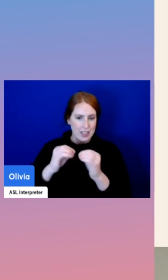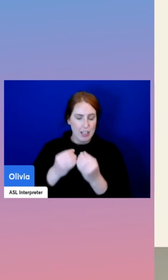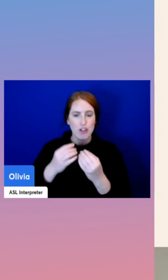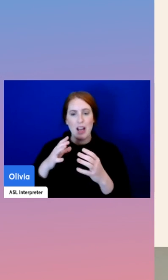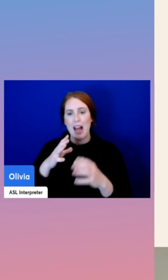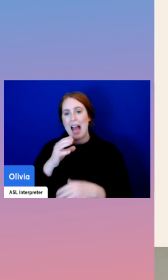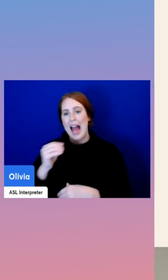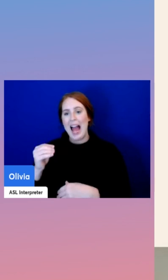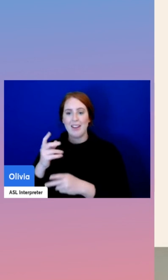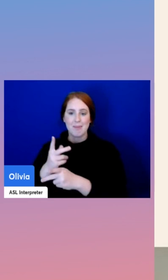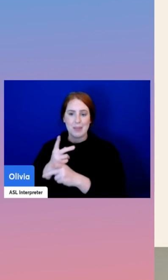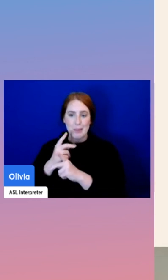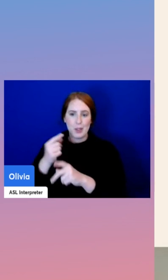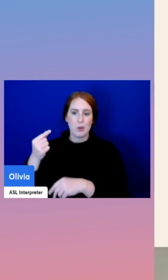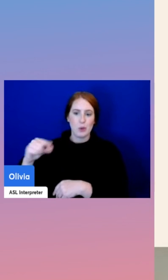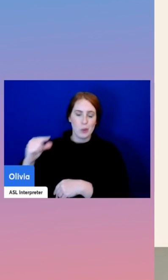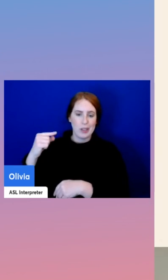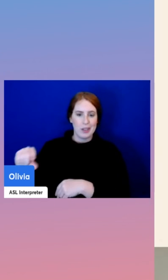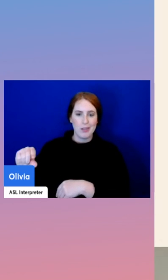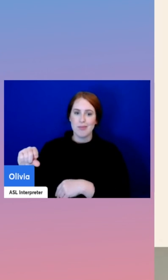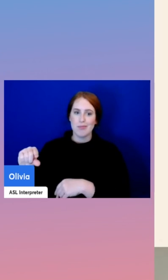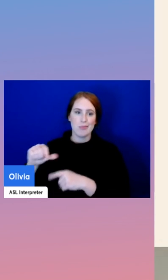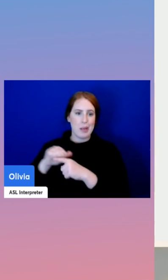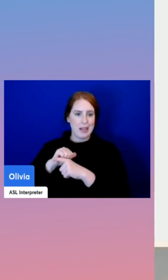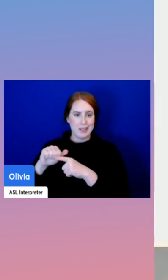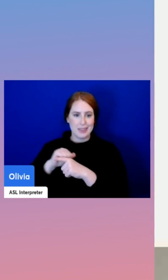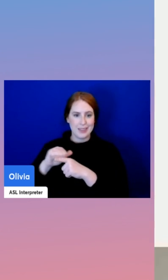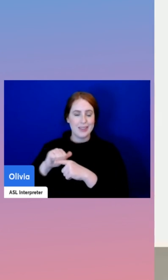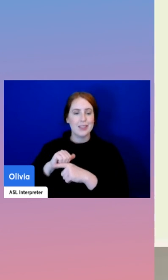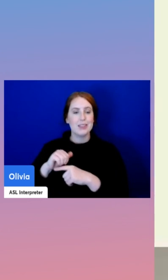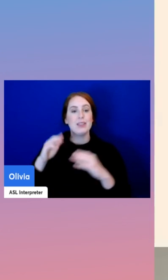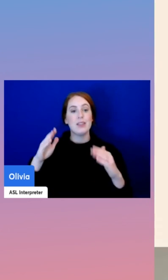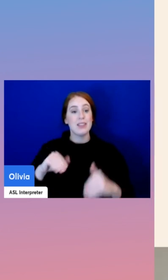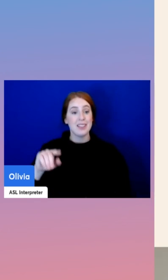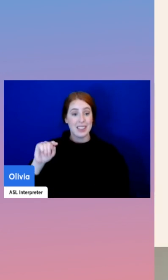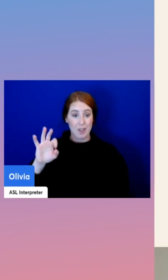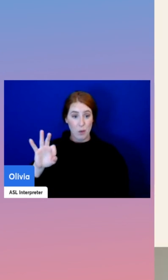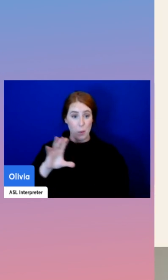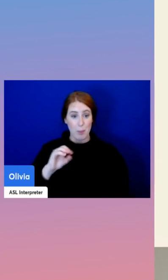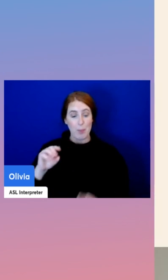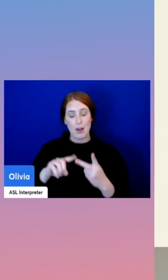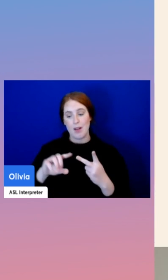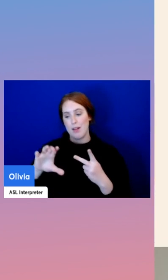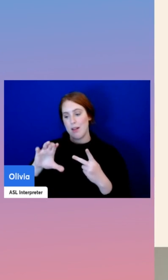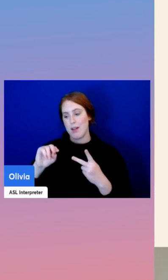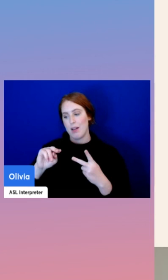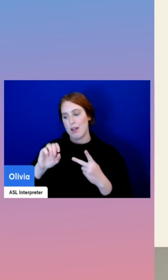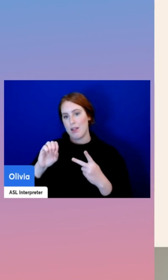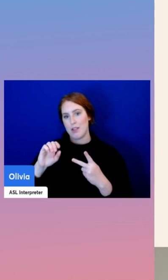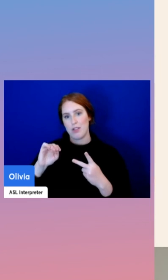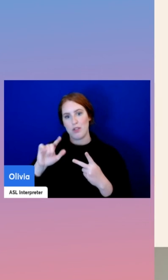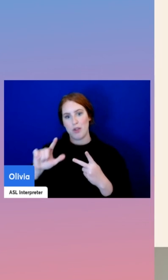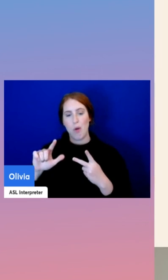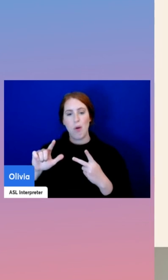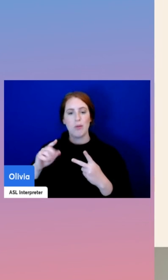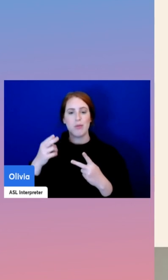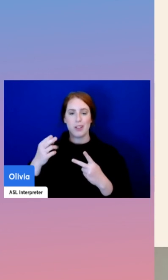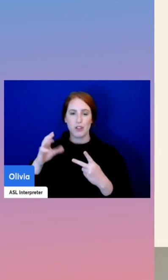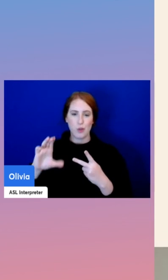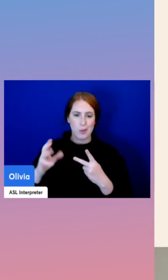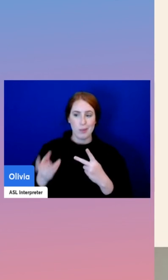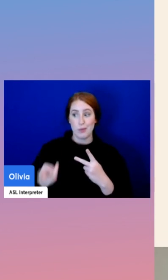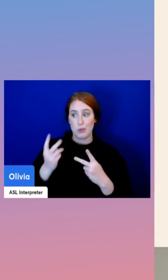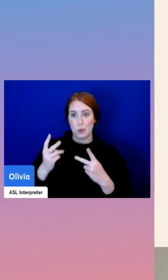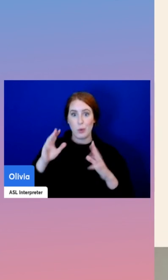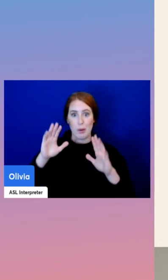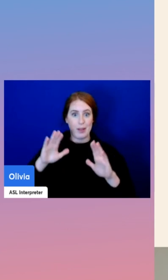green practices. And with Terraform and Consul, HashiCorp's two great tools, along